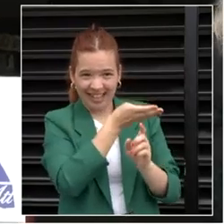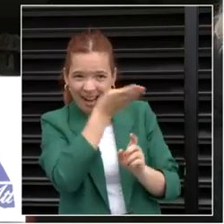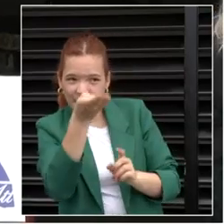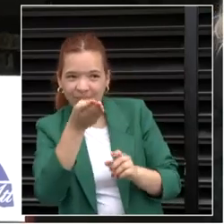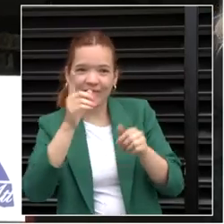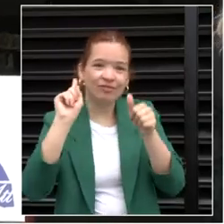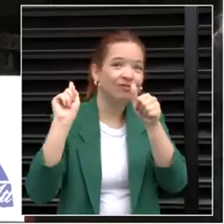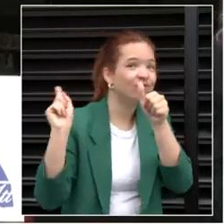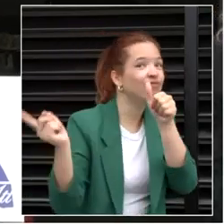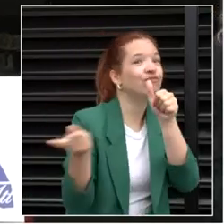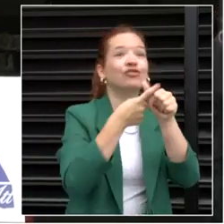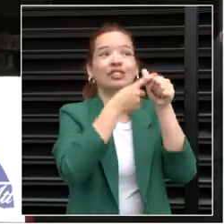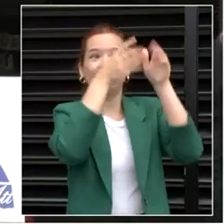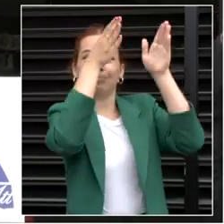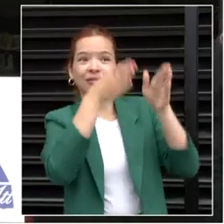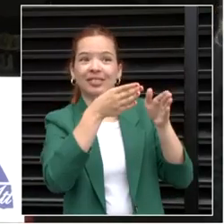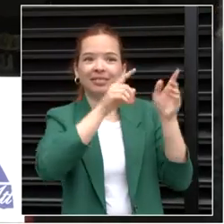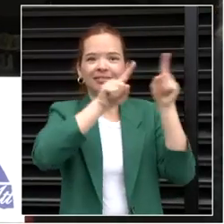But